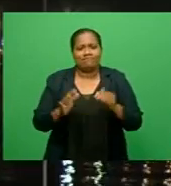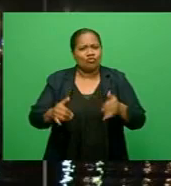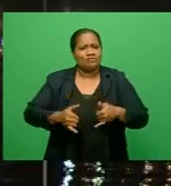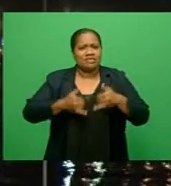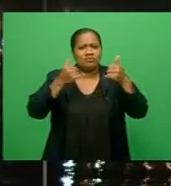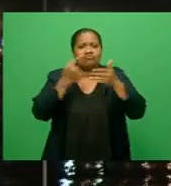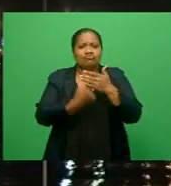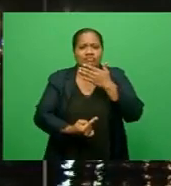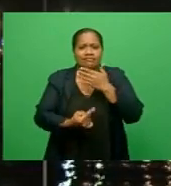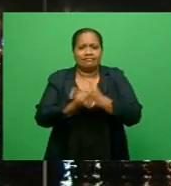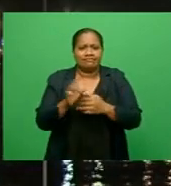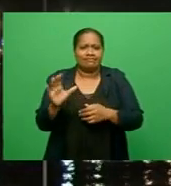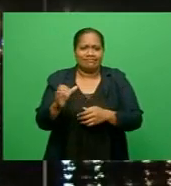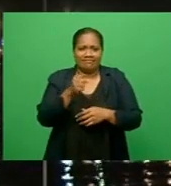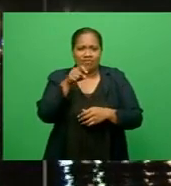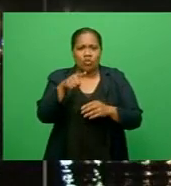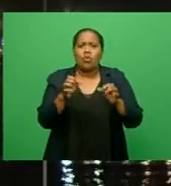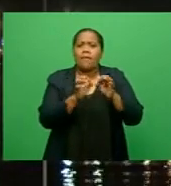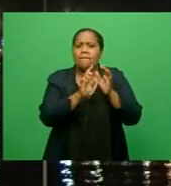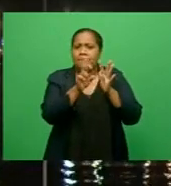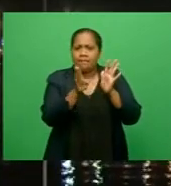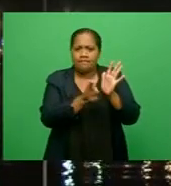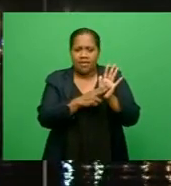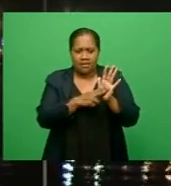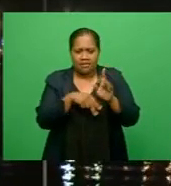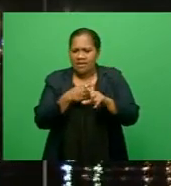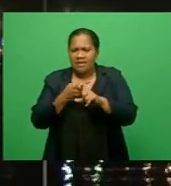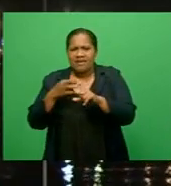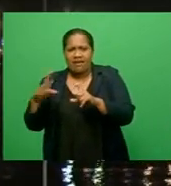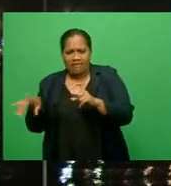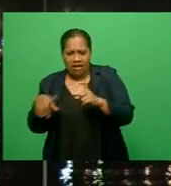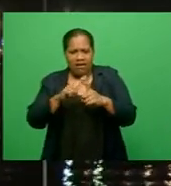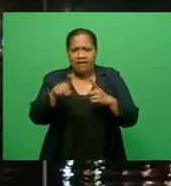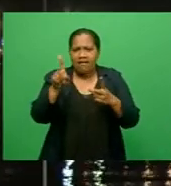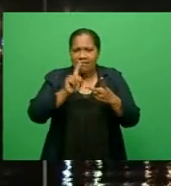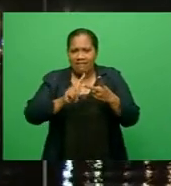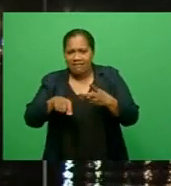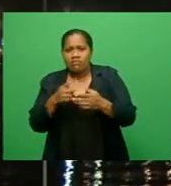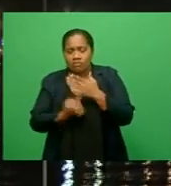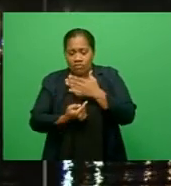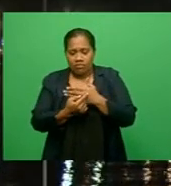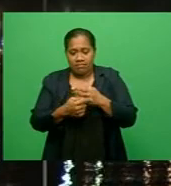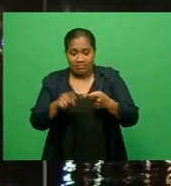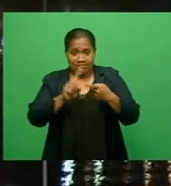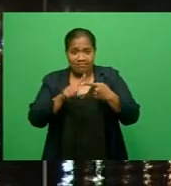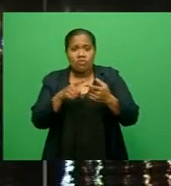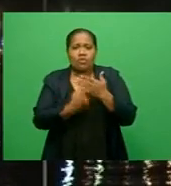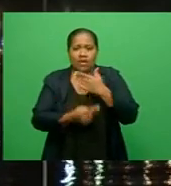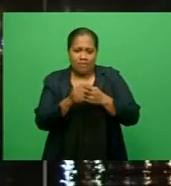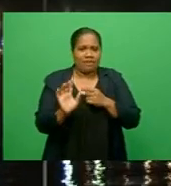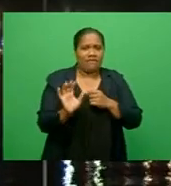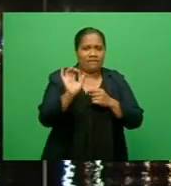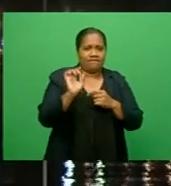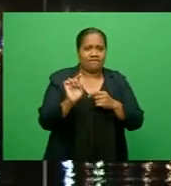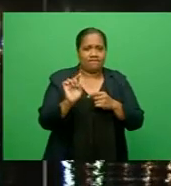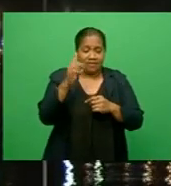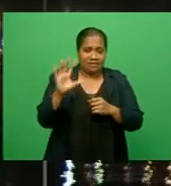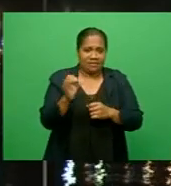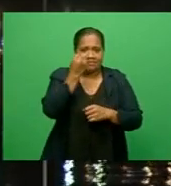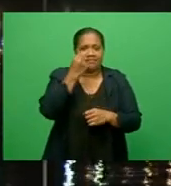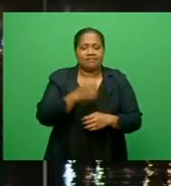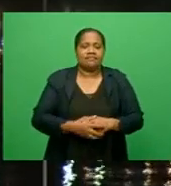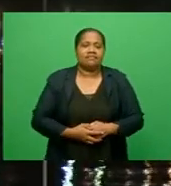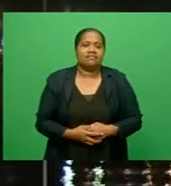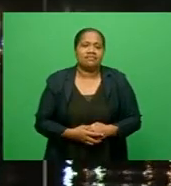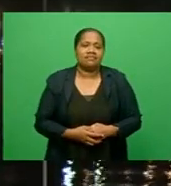title ahead of opponents Ben Kaba and Tomasi Wakausu at the Civic Centre in Suva. Tale